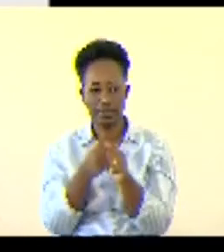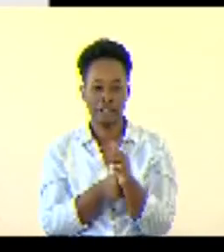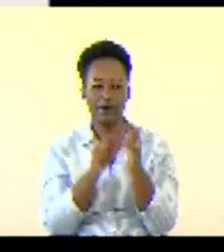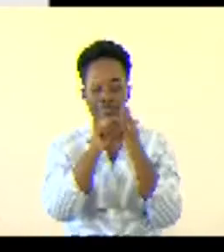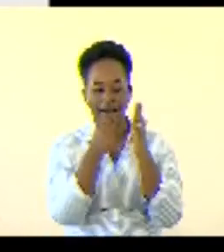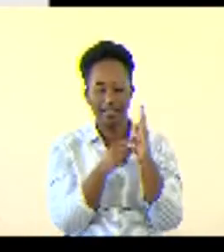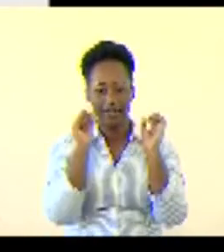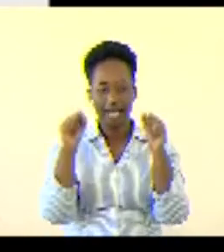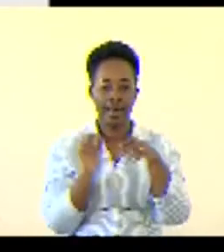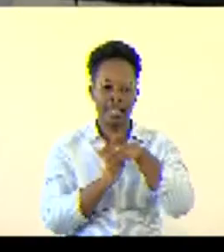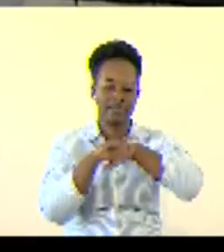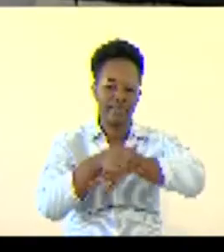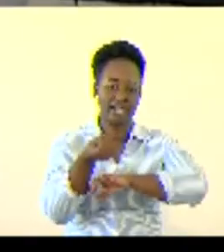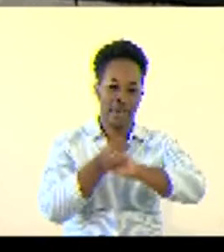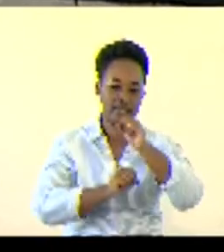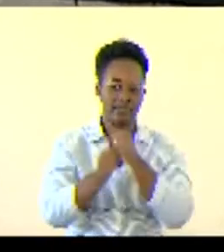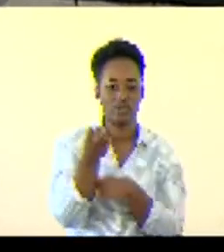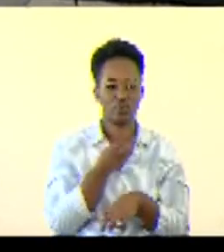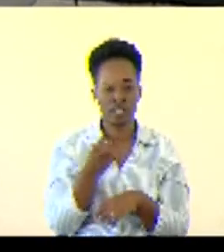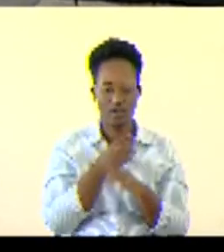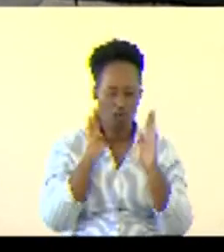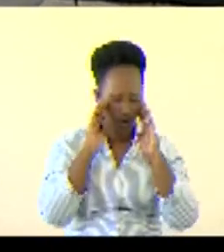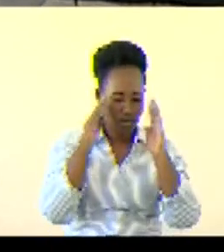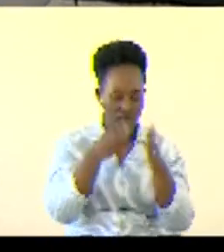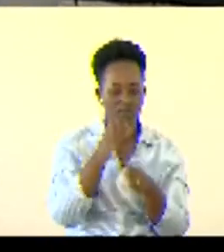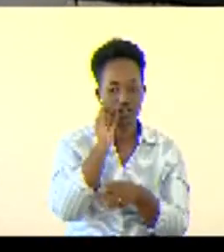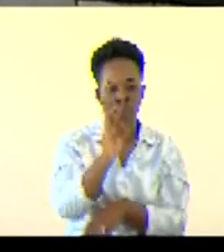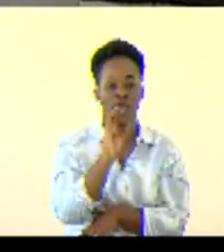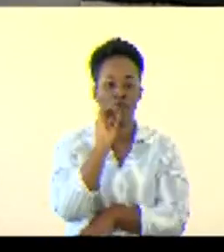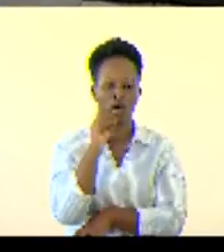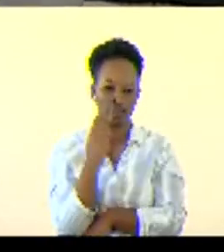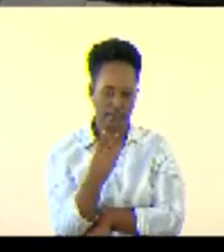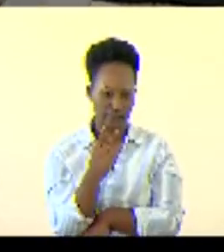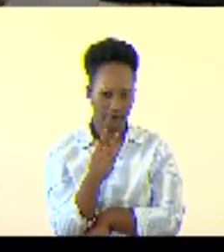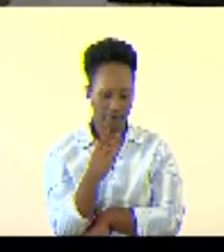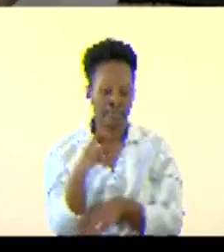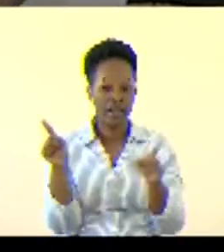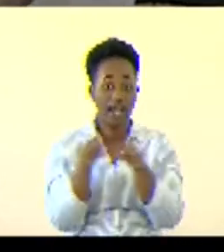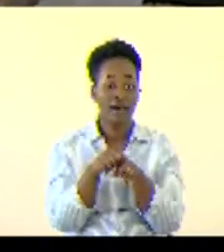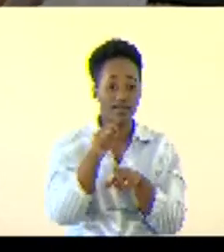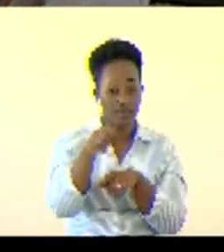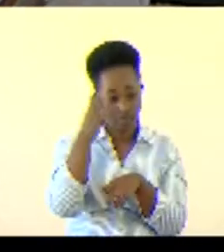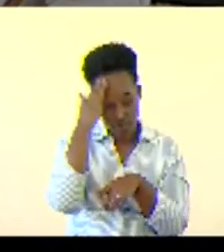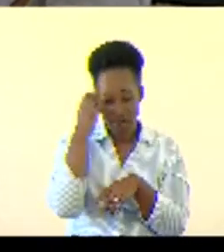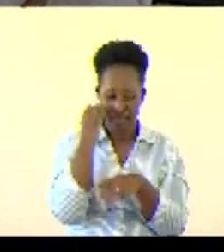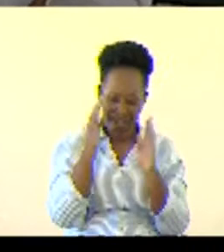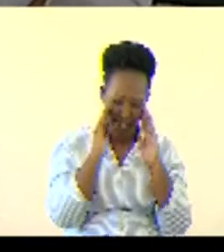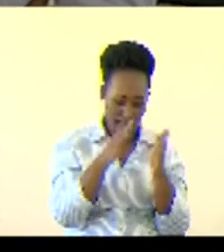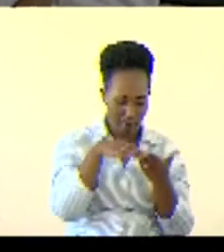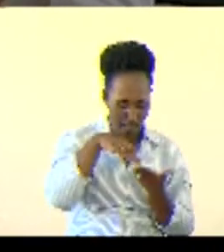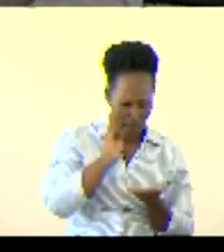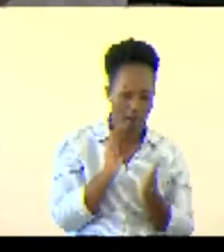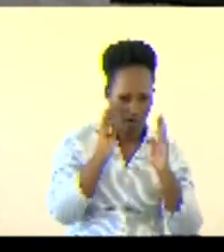that can affect active transport. Concentration of oxygen. As you know, if there is more concentration of